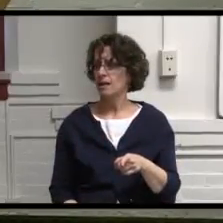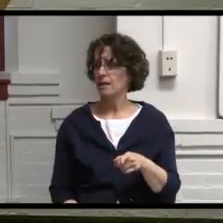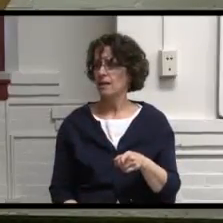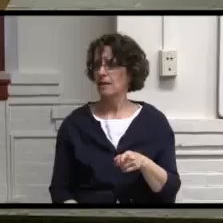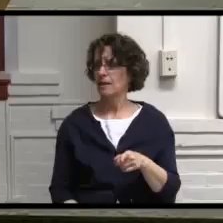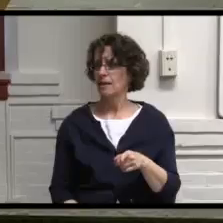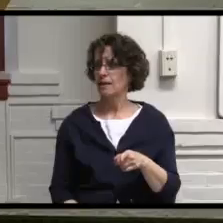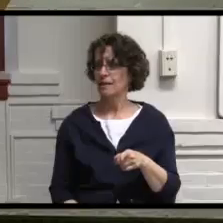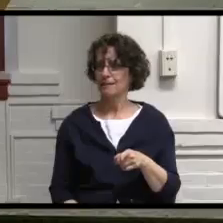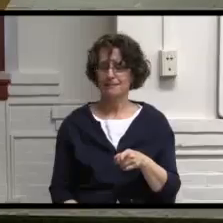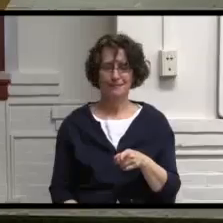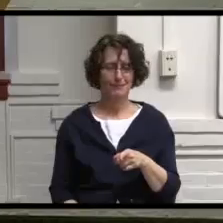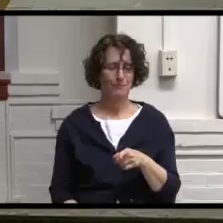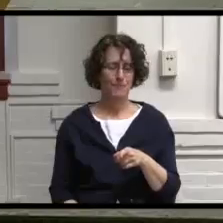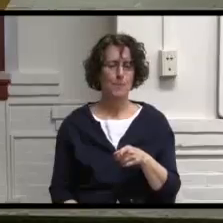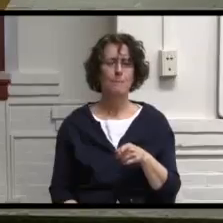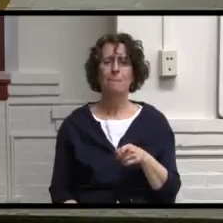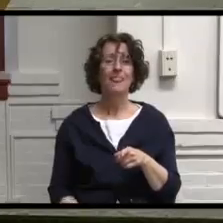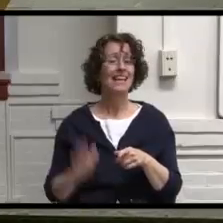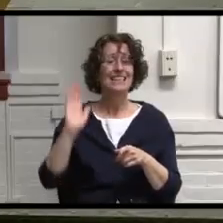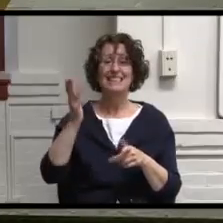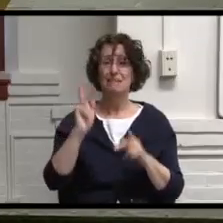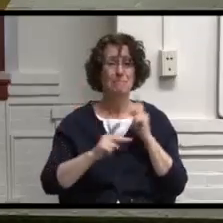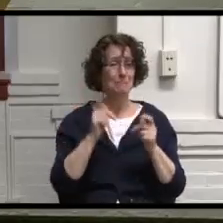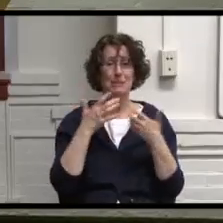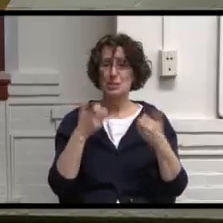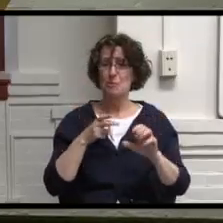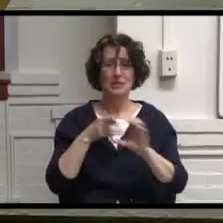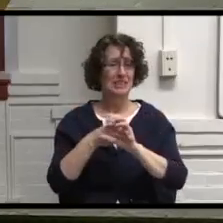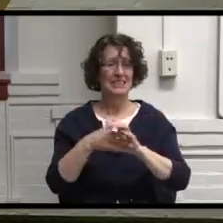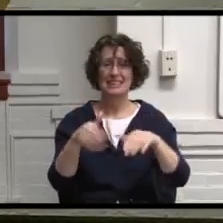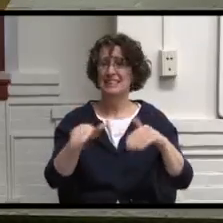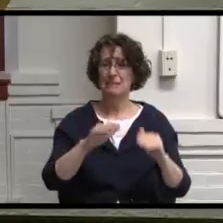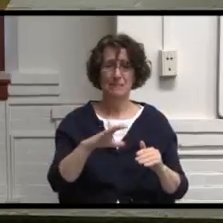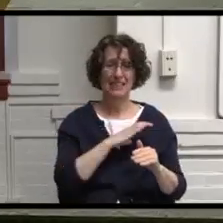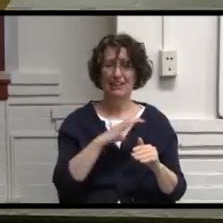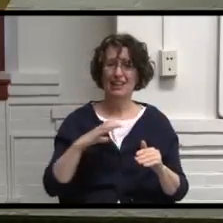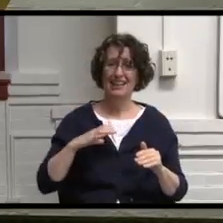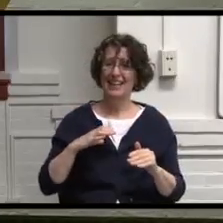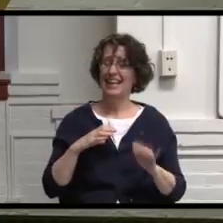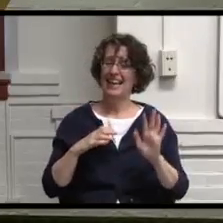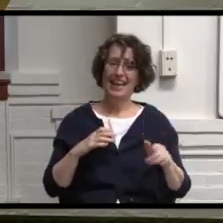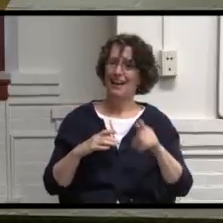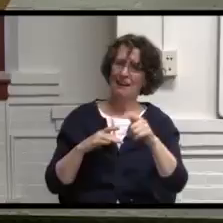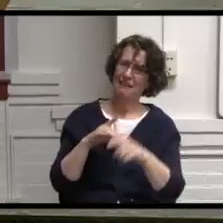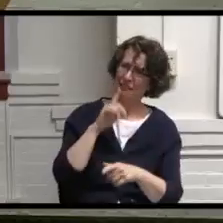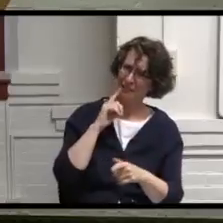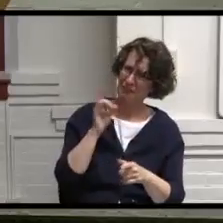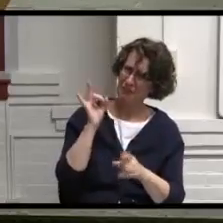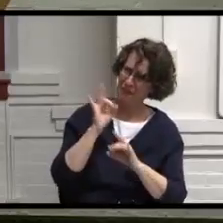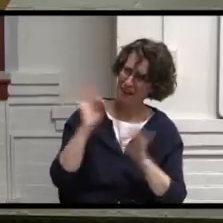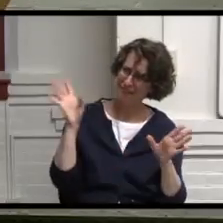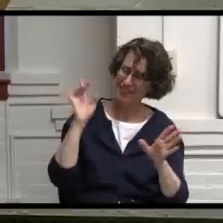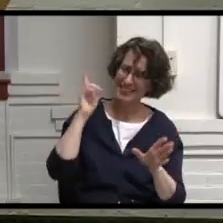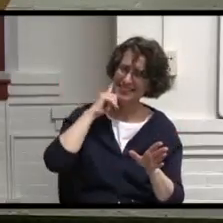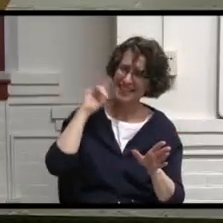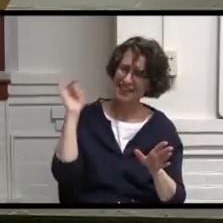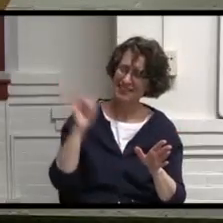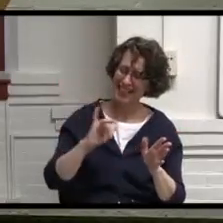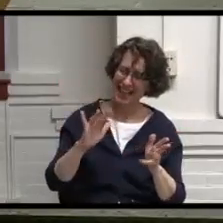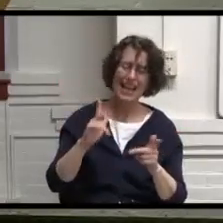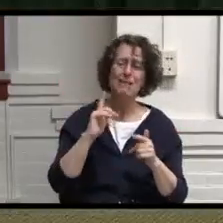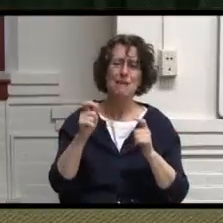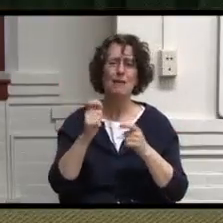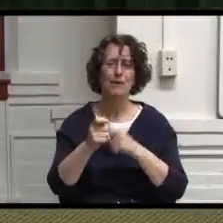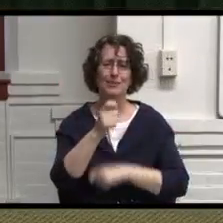find bodies to fill the slots. You really shouldn't put it in those terms. You may want to change, on the cemetery